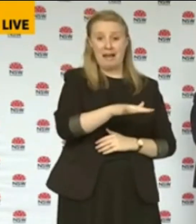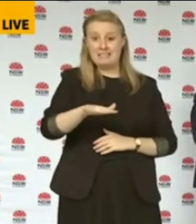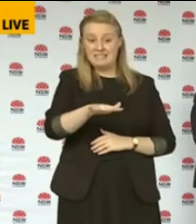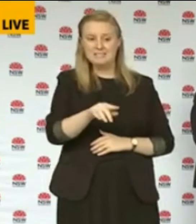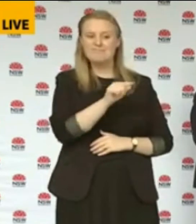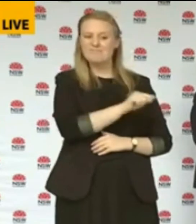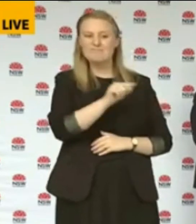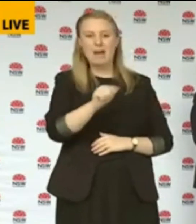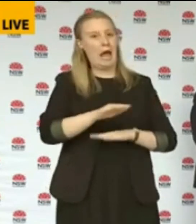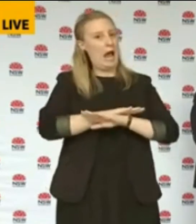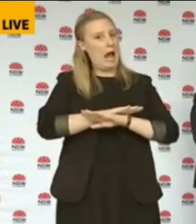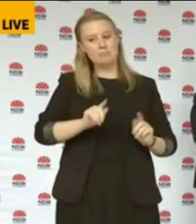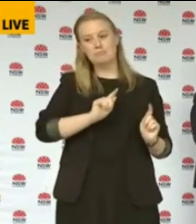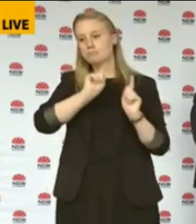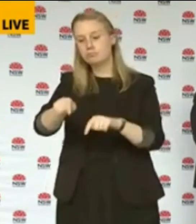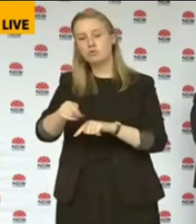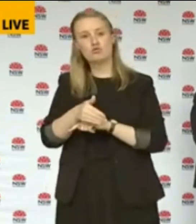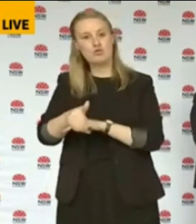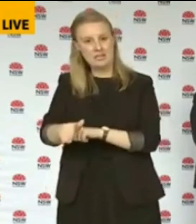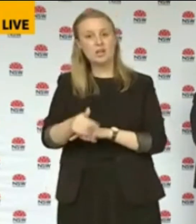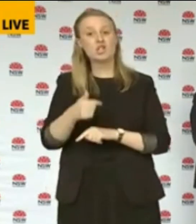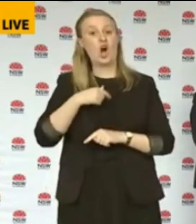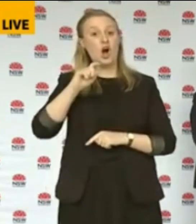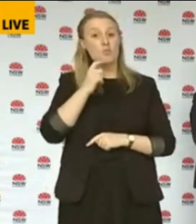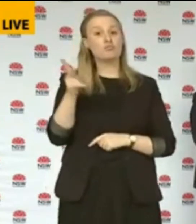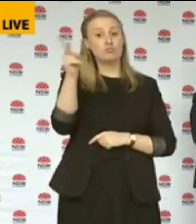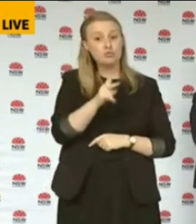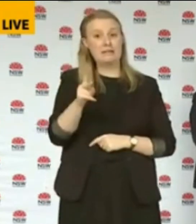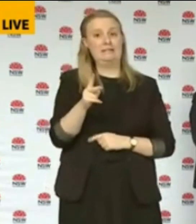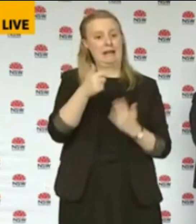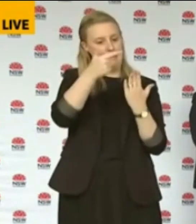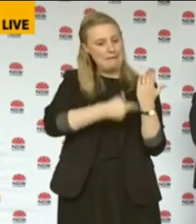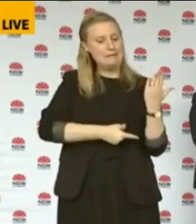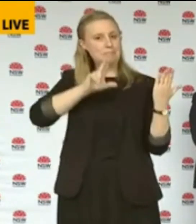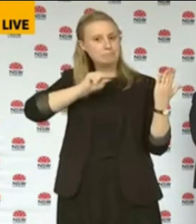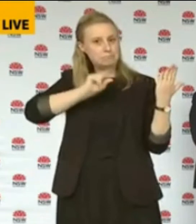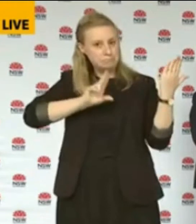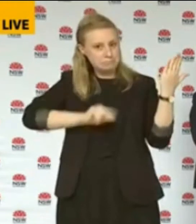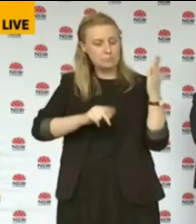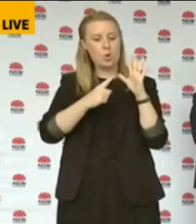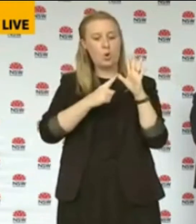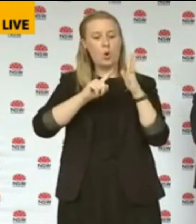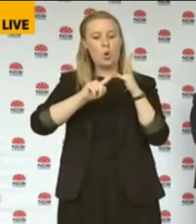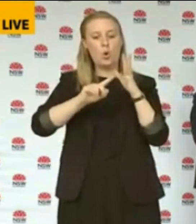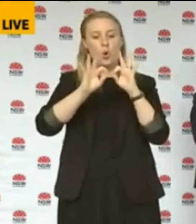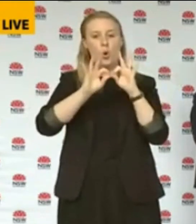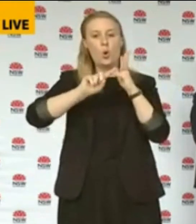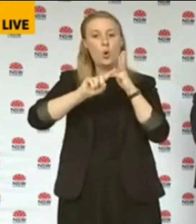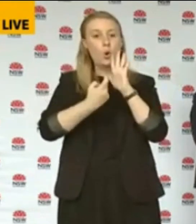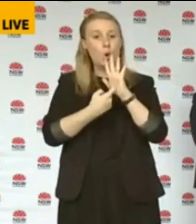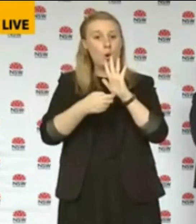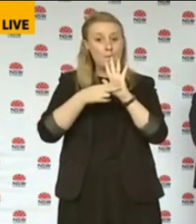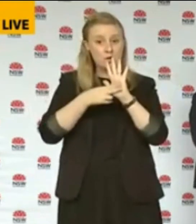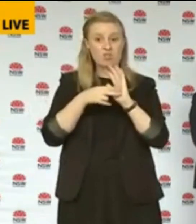that. So I'll just, for clarity, read those out yet again. Auburn, if you are a